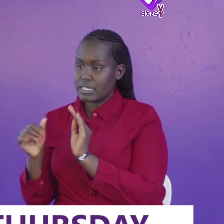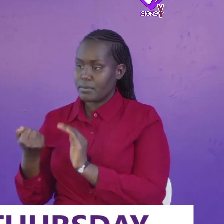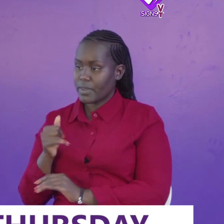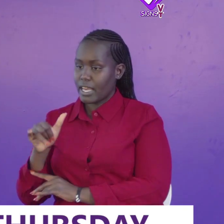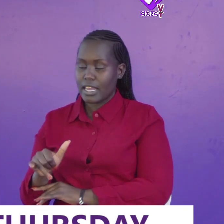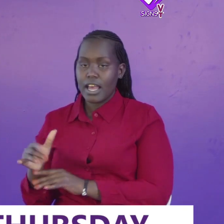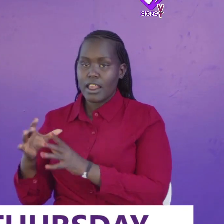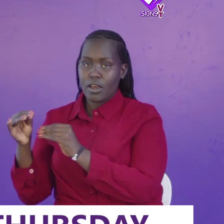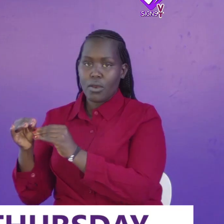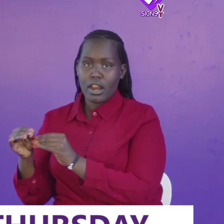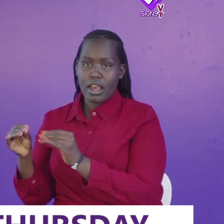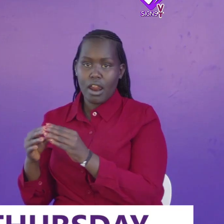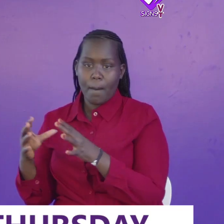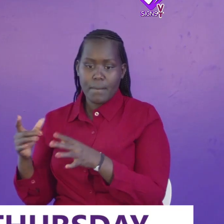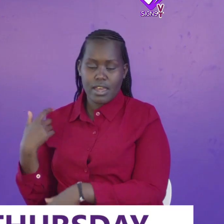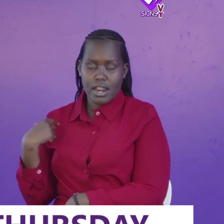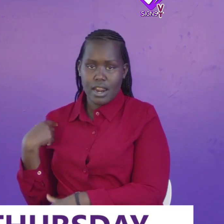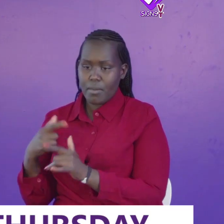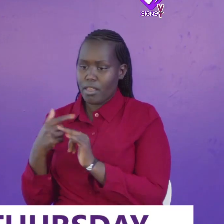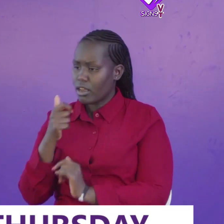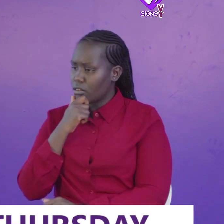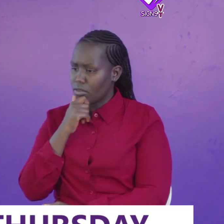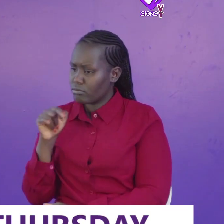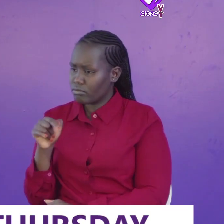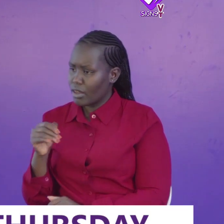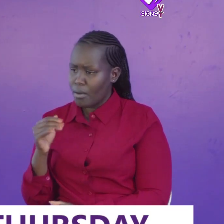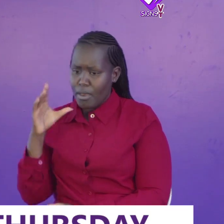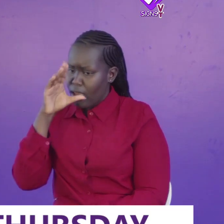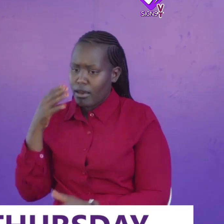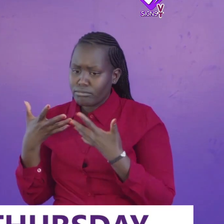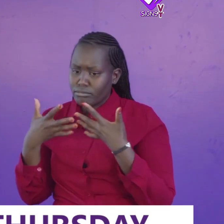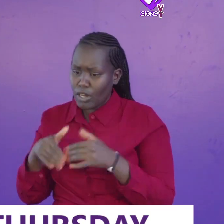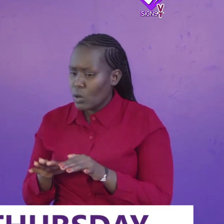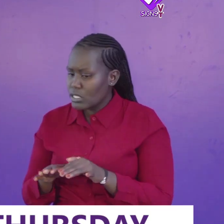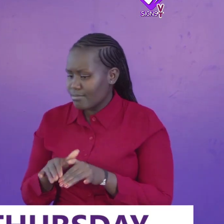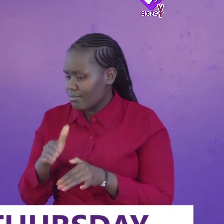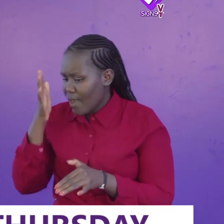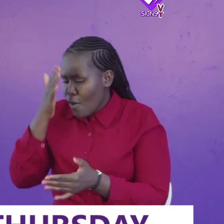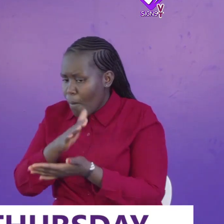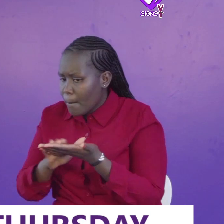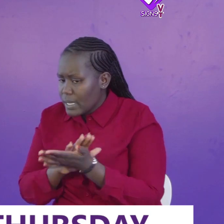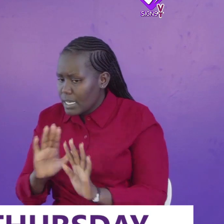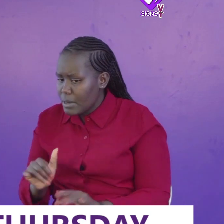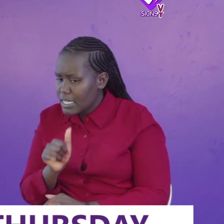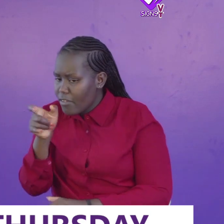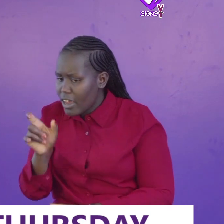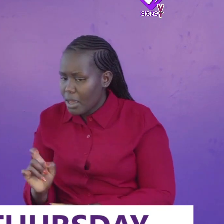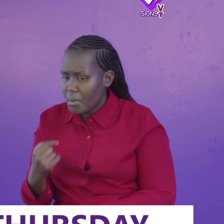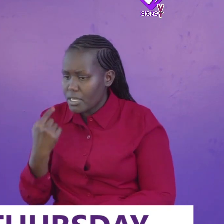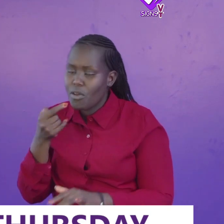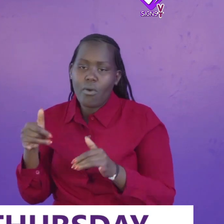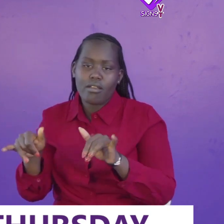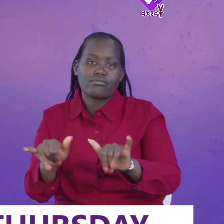big number, nisiende kushangaa guy. Asa hii mimi nimeshapotea, najua basic peke yake sielewi. At least nikuwe na mtu mwingine mwenye tuko